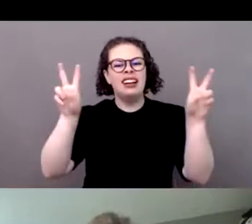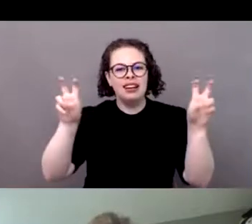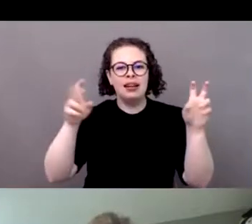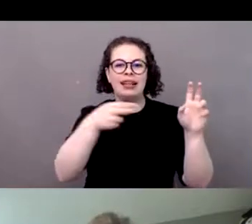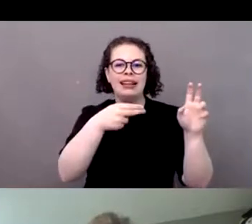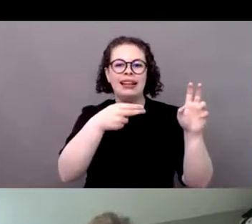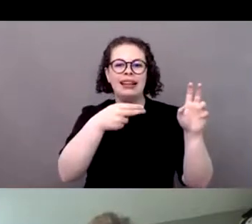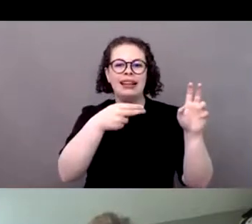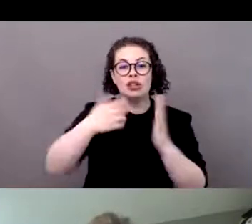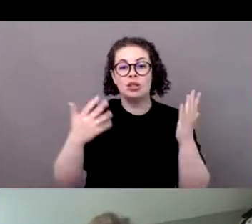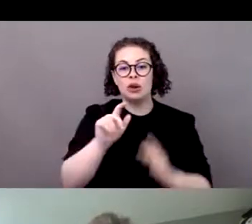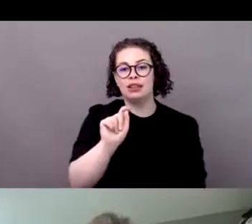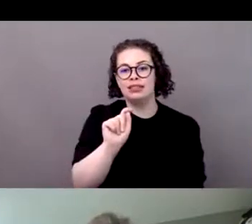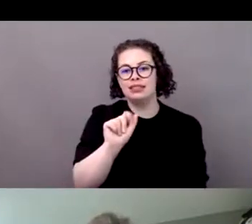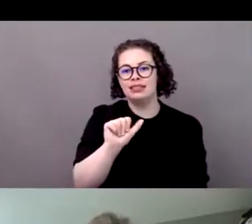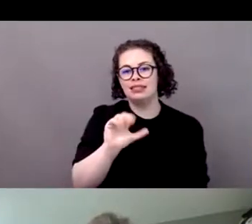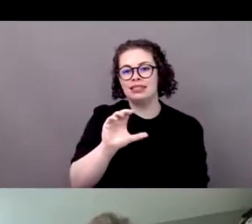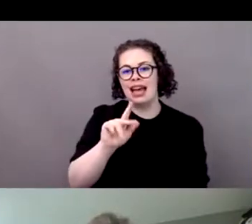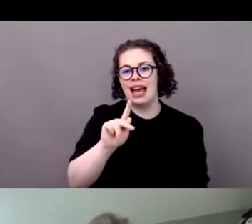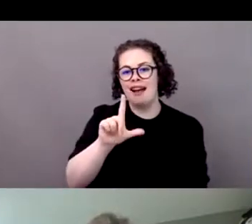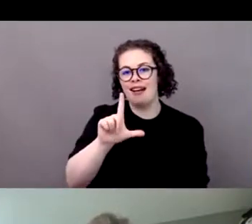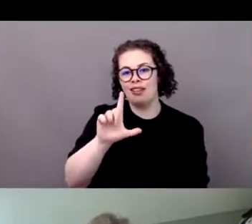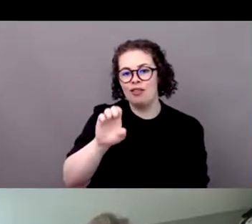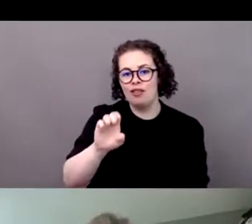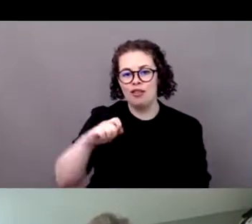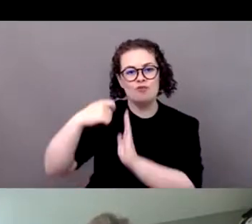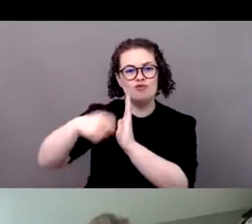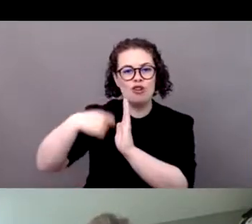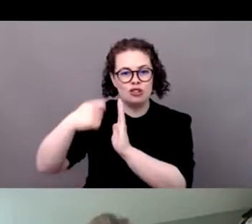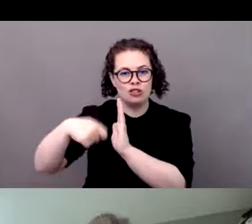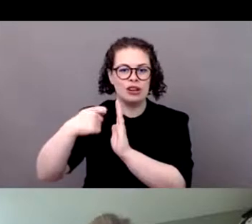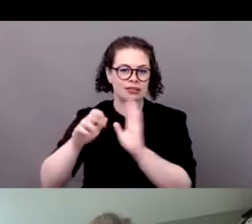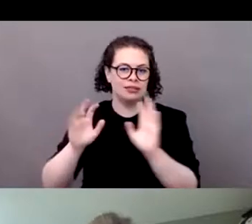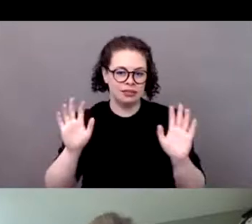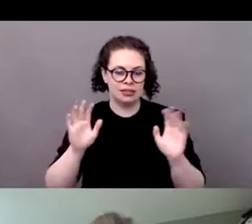environment management in sport, in particular in football.